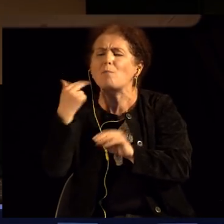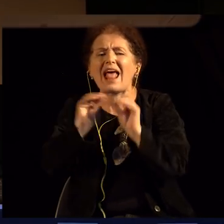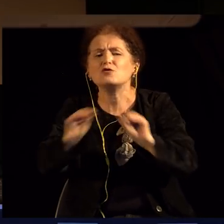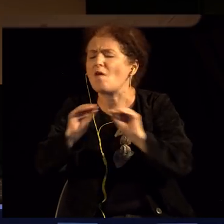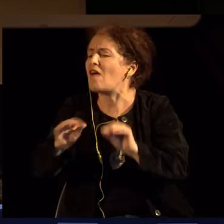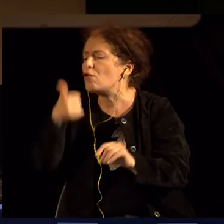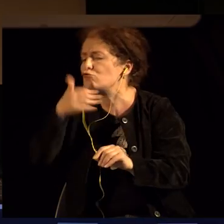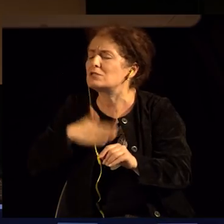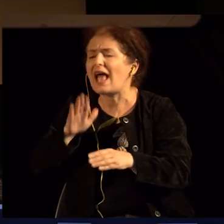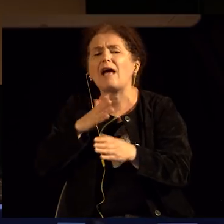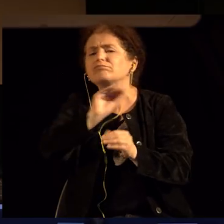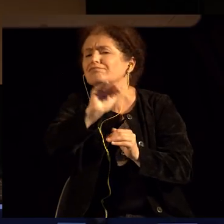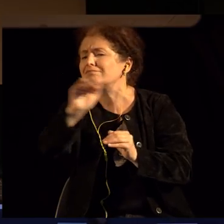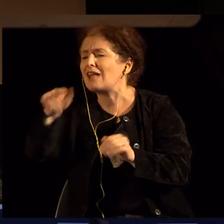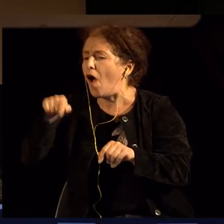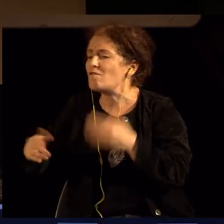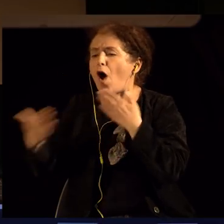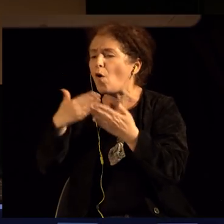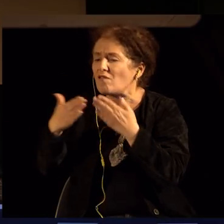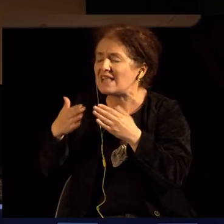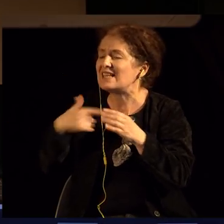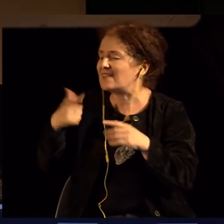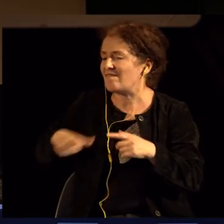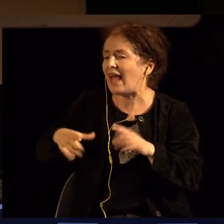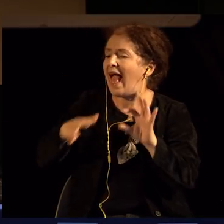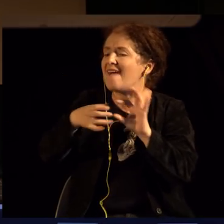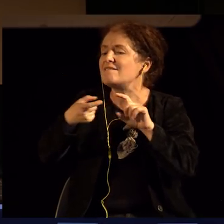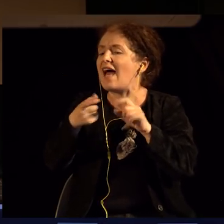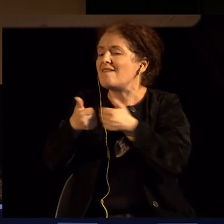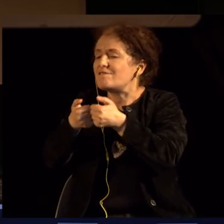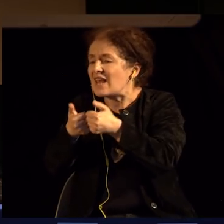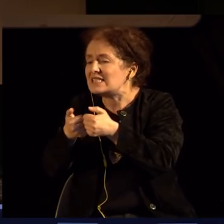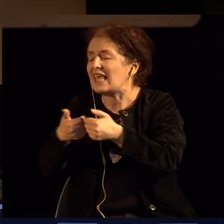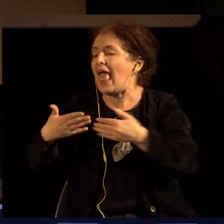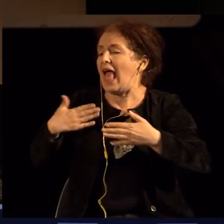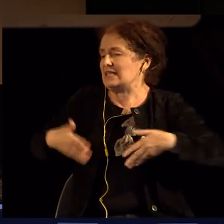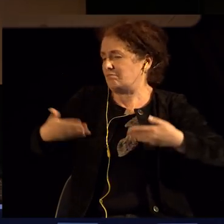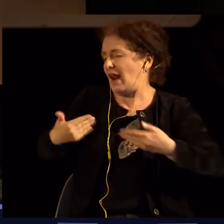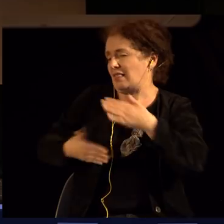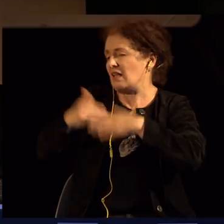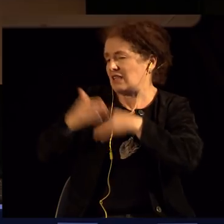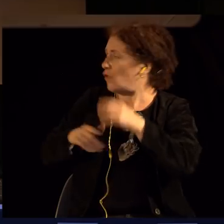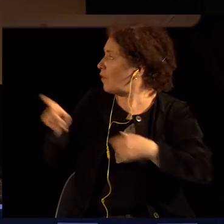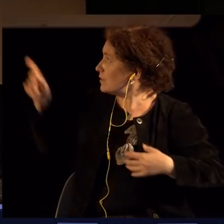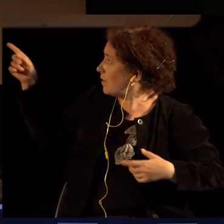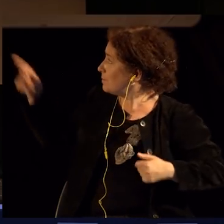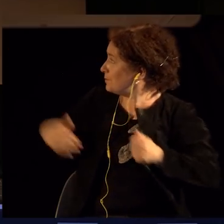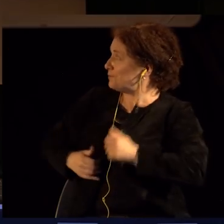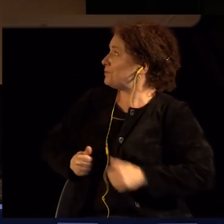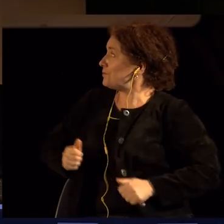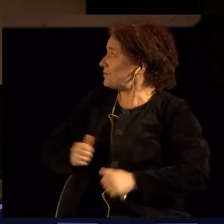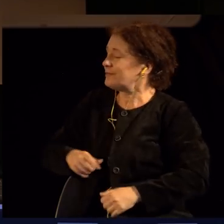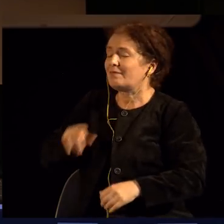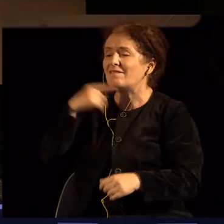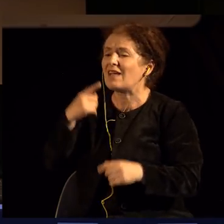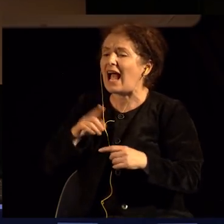relationships and pleasure, are right up there at the top. In one survey, when asked to write a